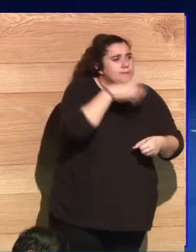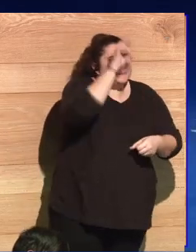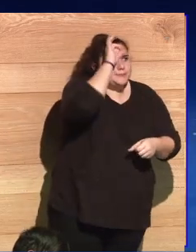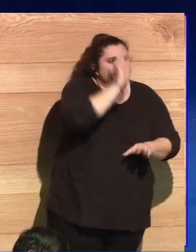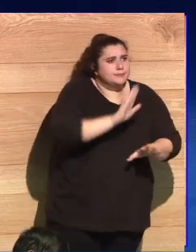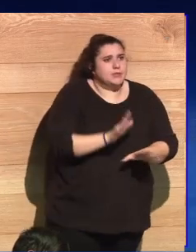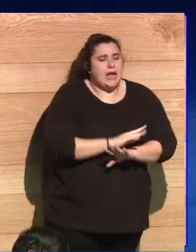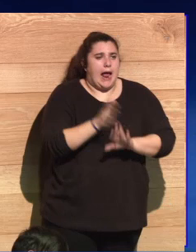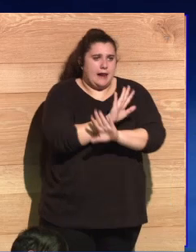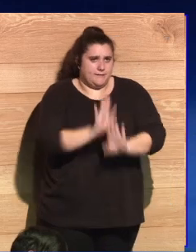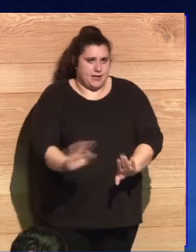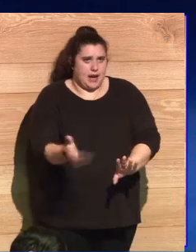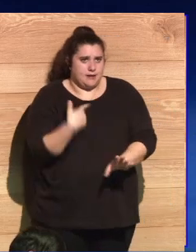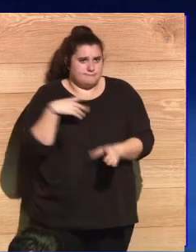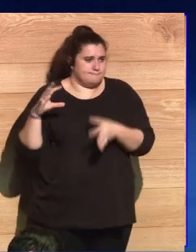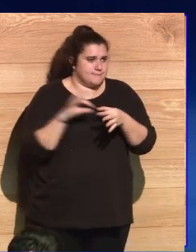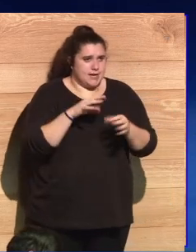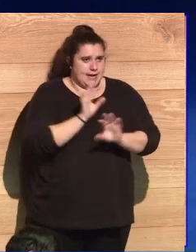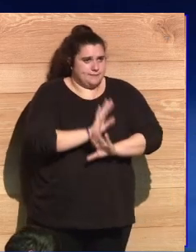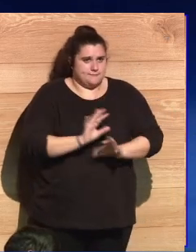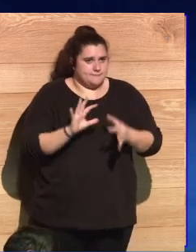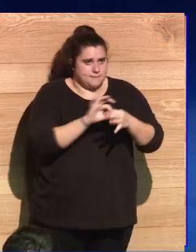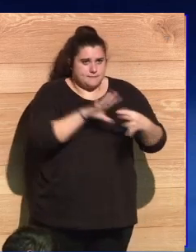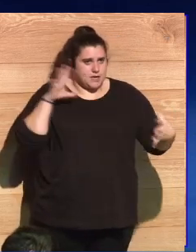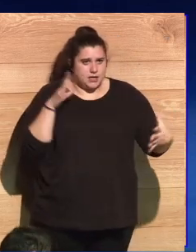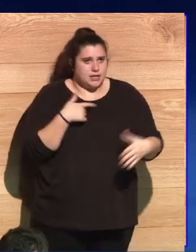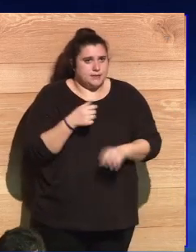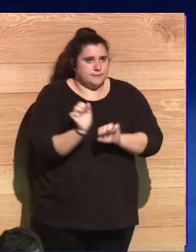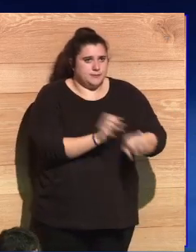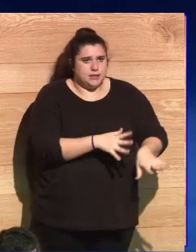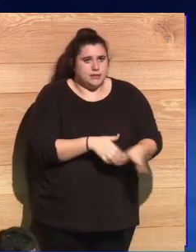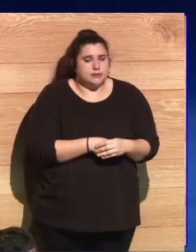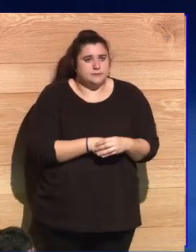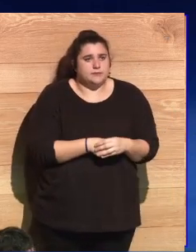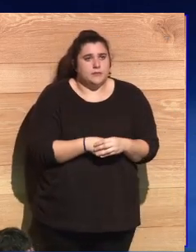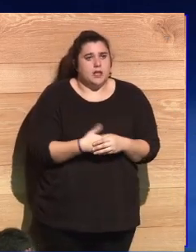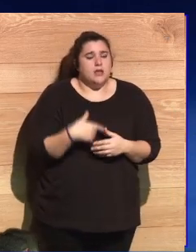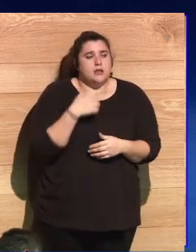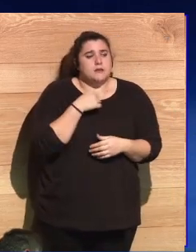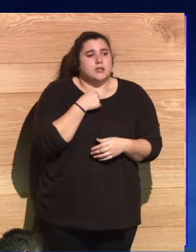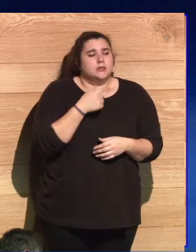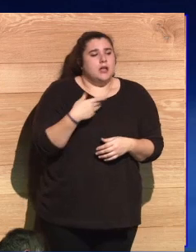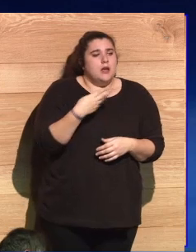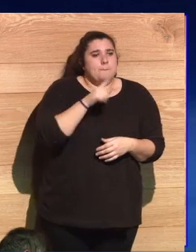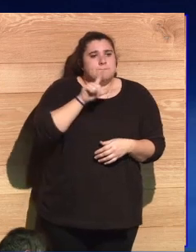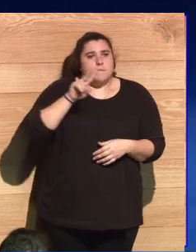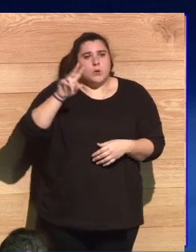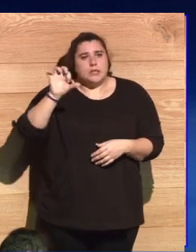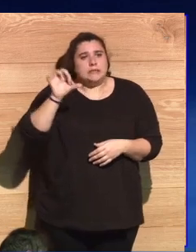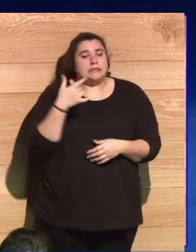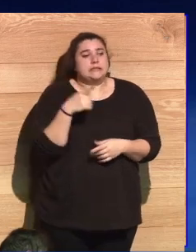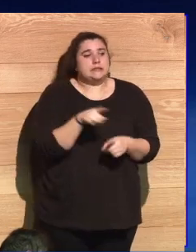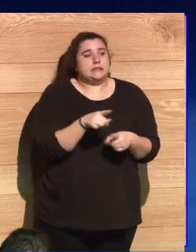then when I got to liking the blues, I tried to learn to play